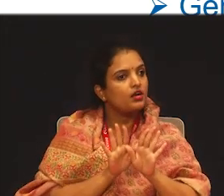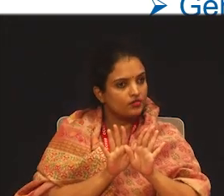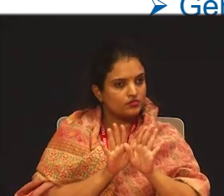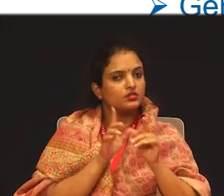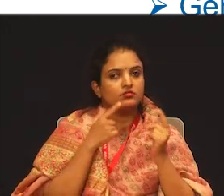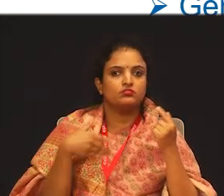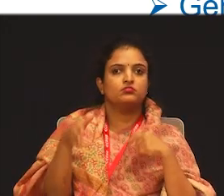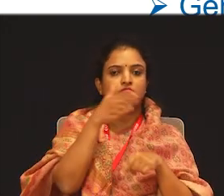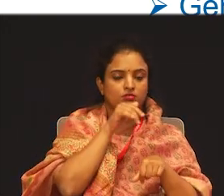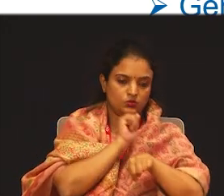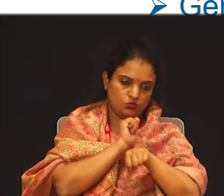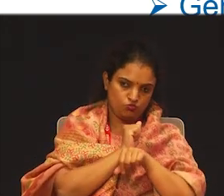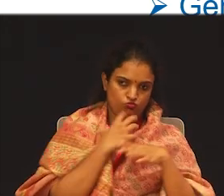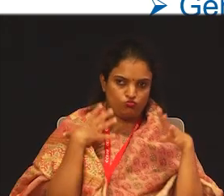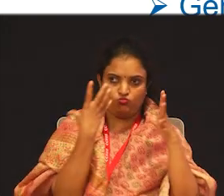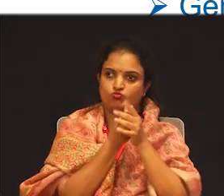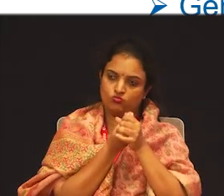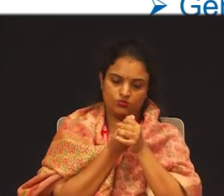we all are working together.